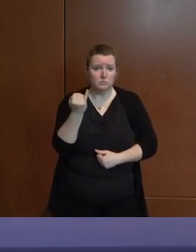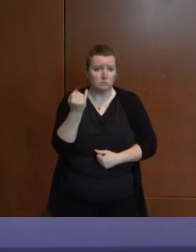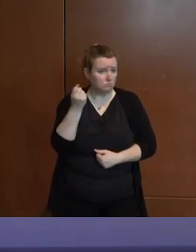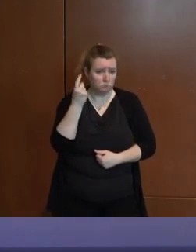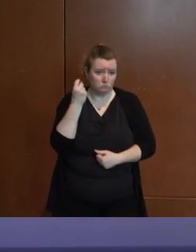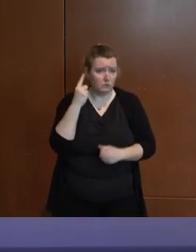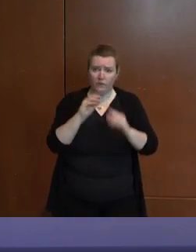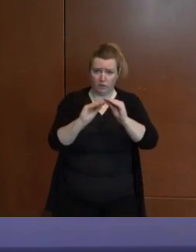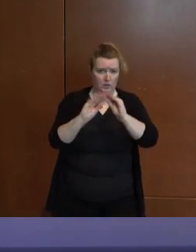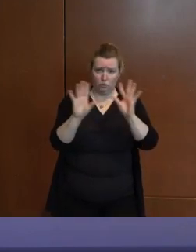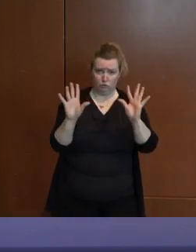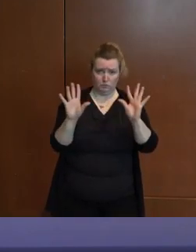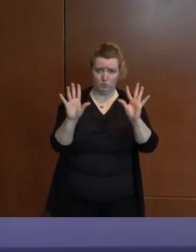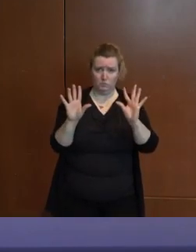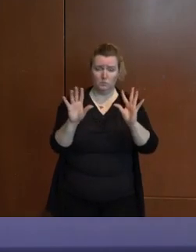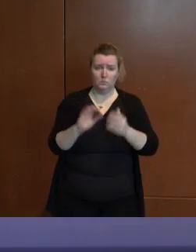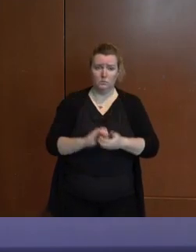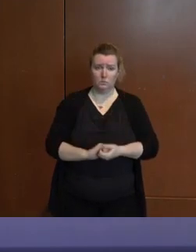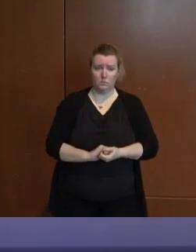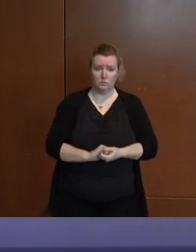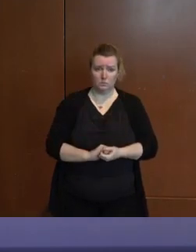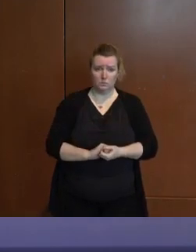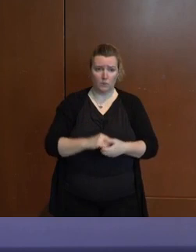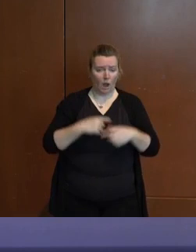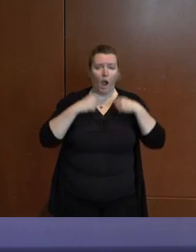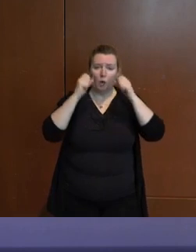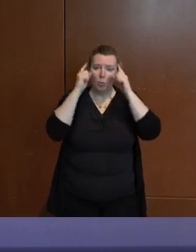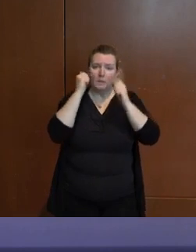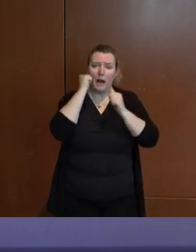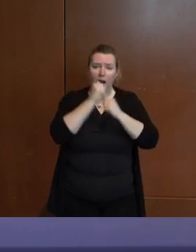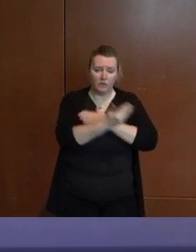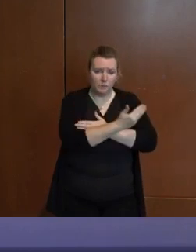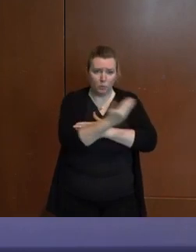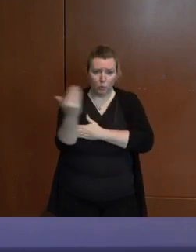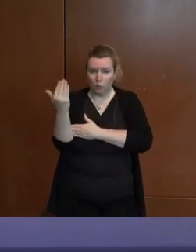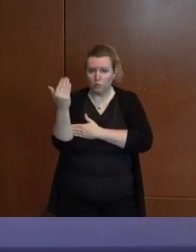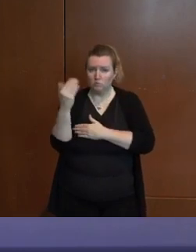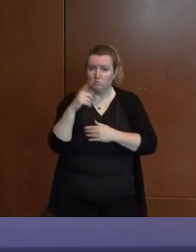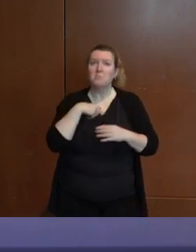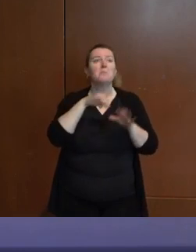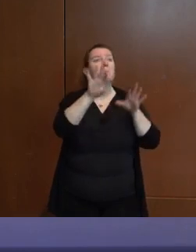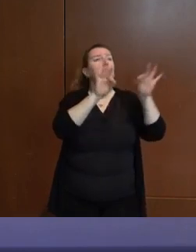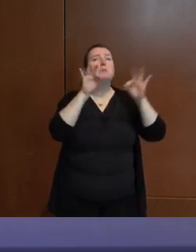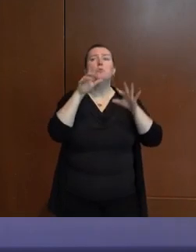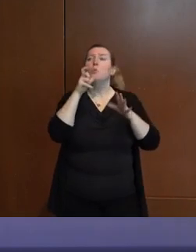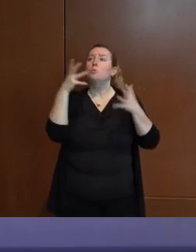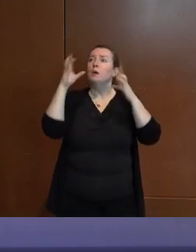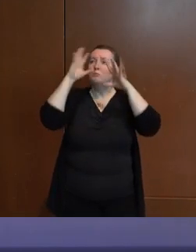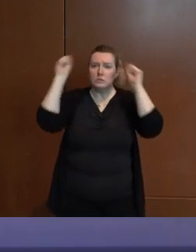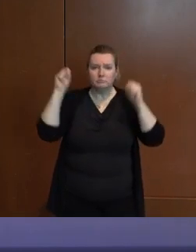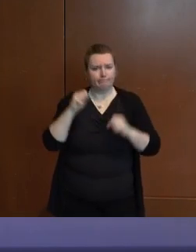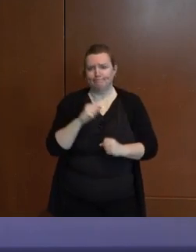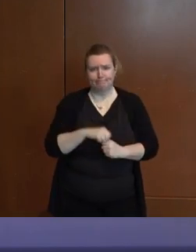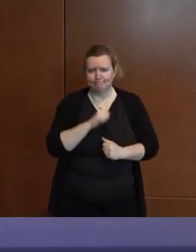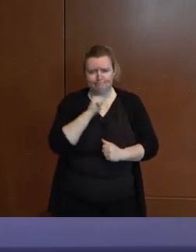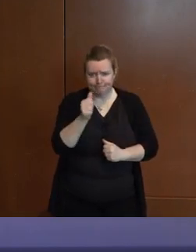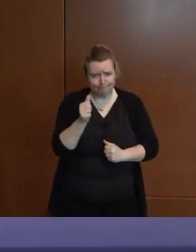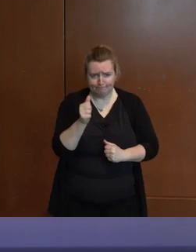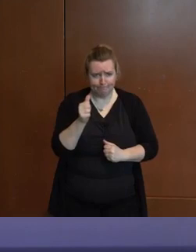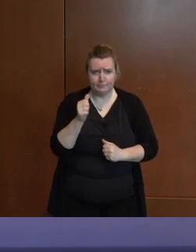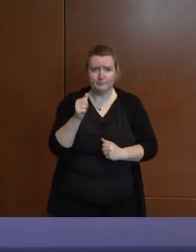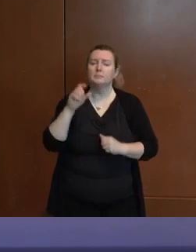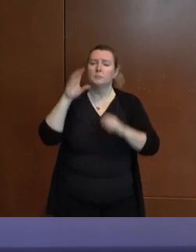what position in the country. And the President of the United States is Donald Trump, and the Vice President is Mike Pence,